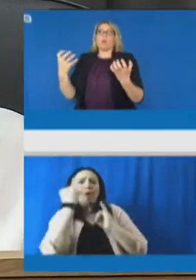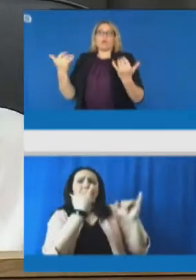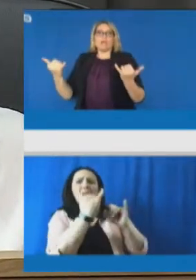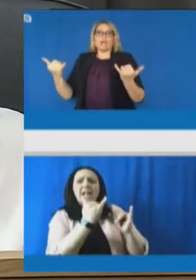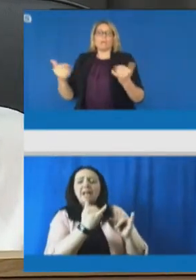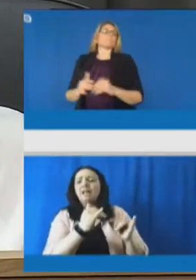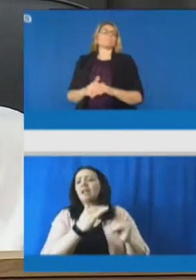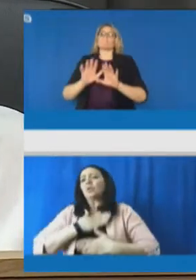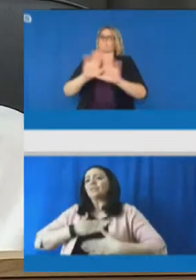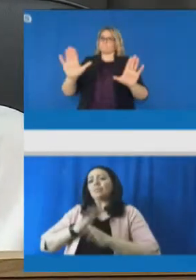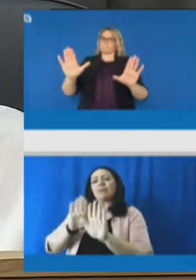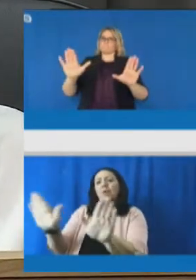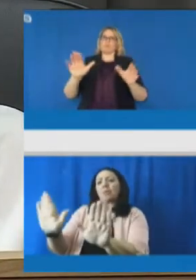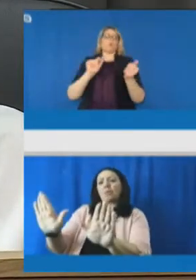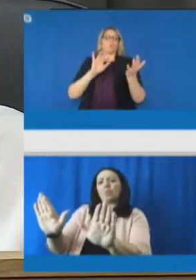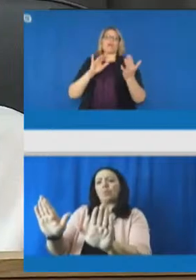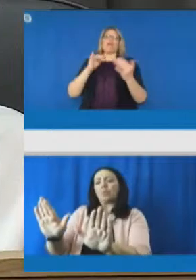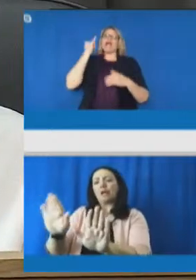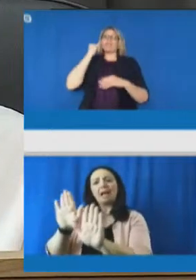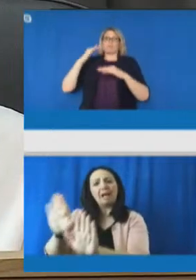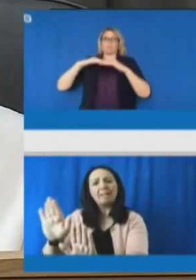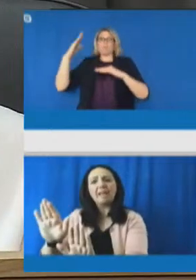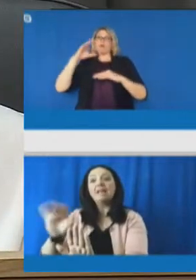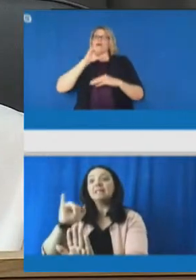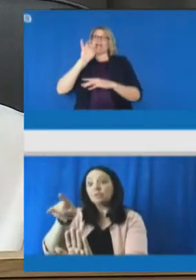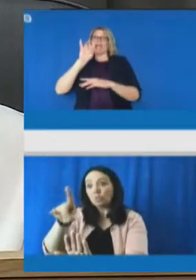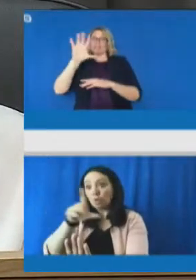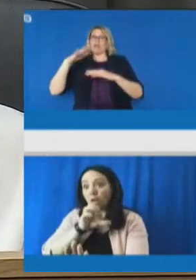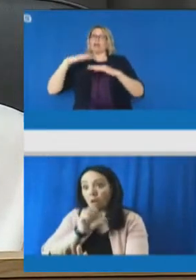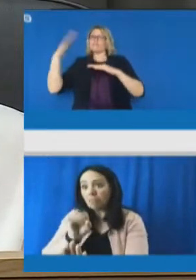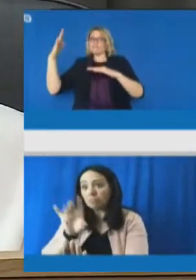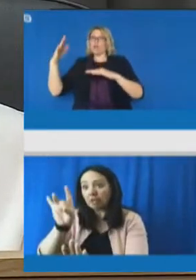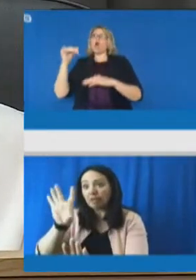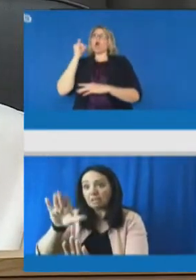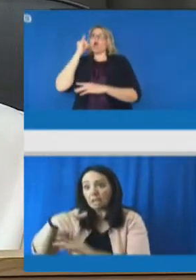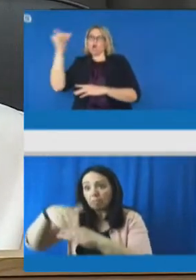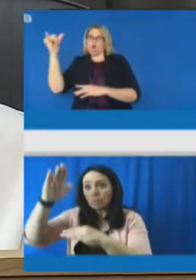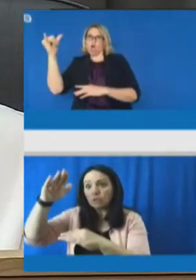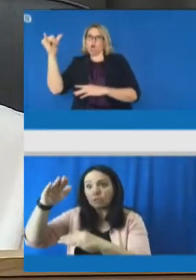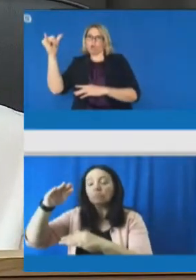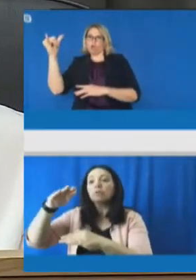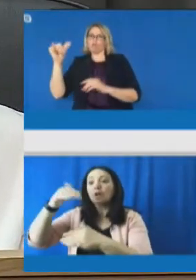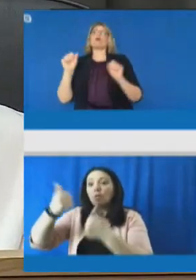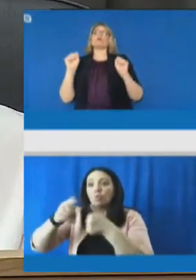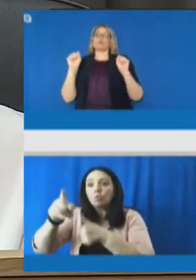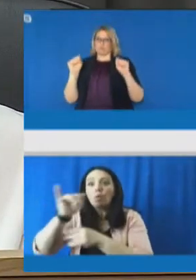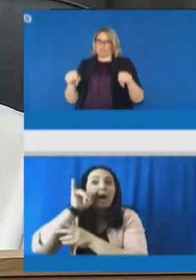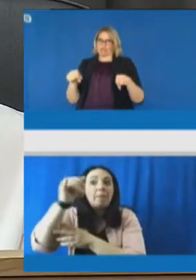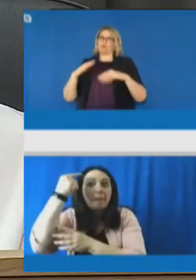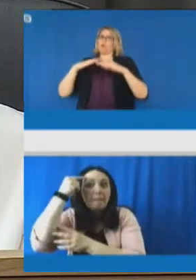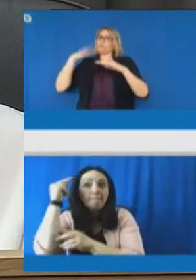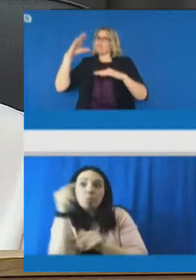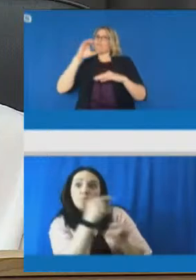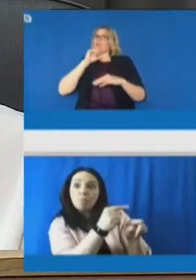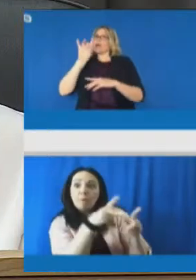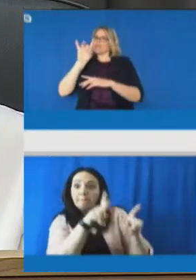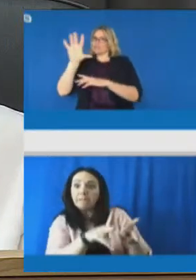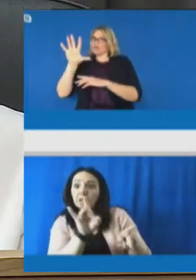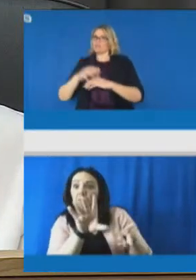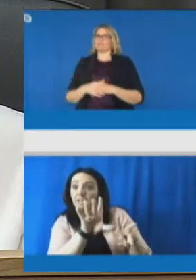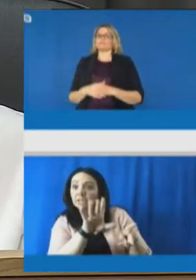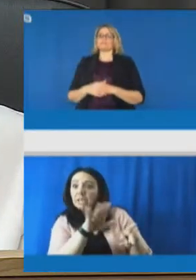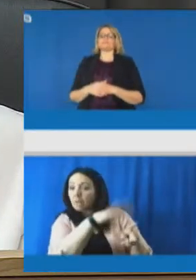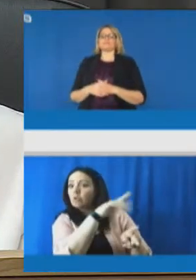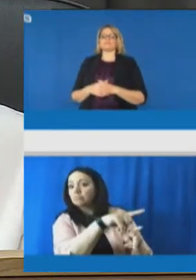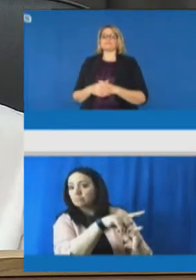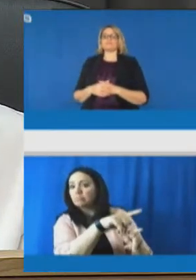appointment. If you want to get the vaccine, you will have the opportunity to do so. We've gotten to this